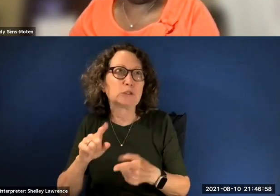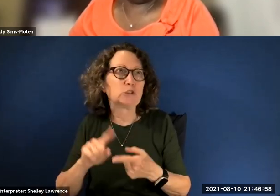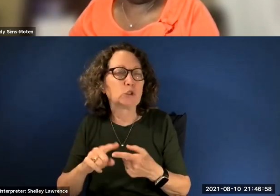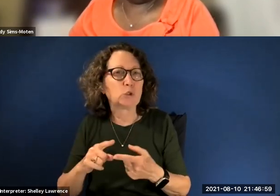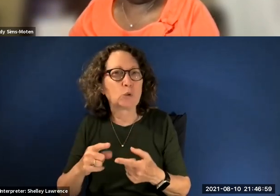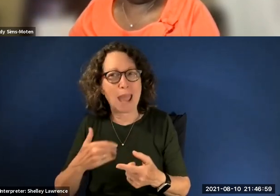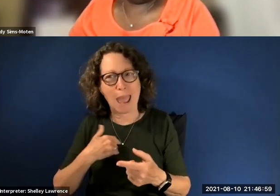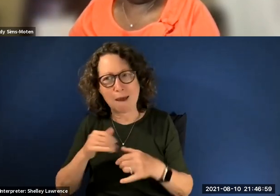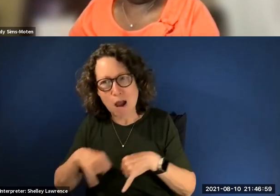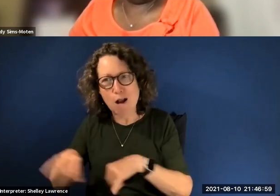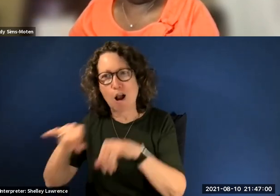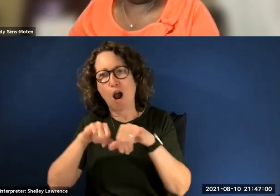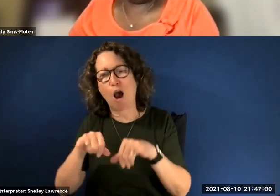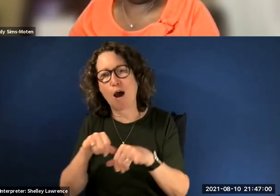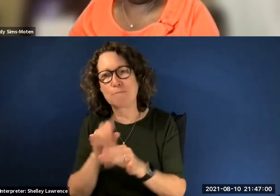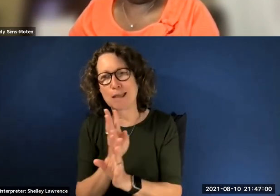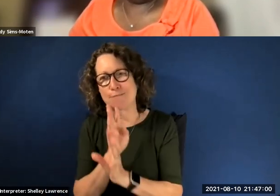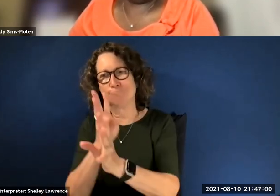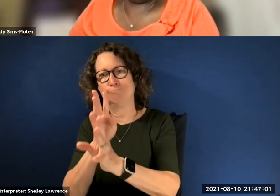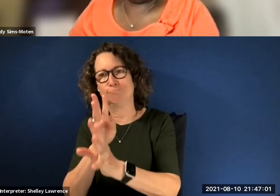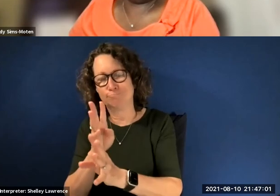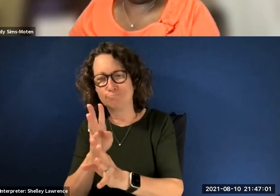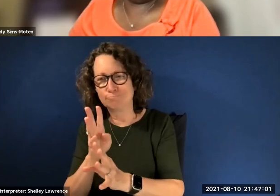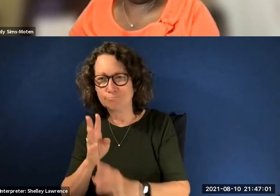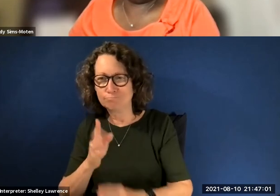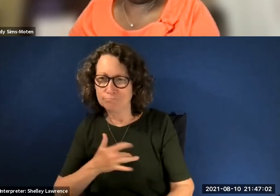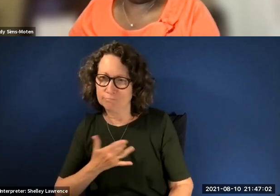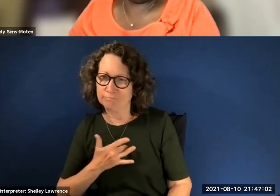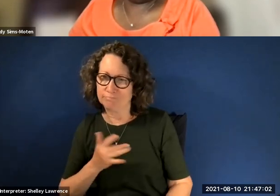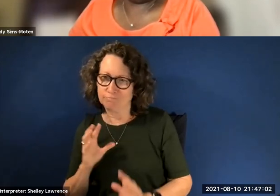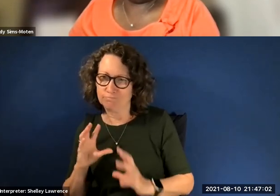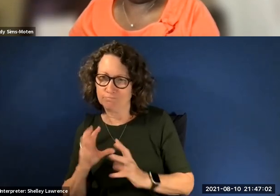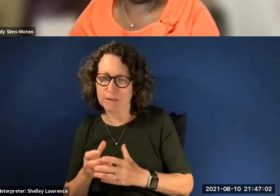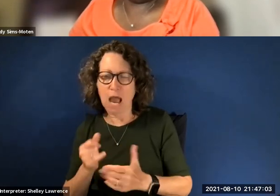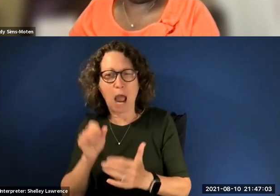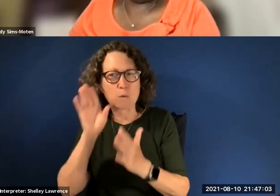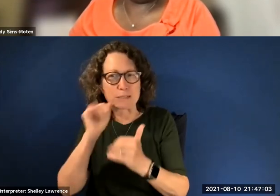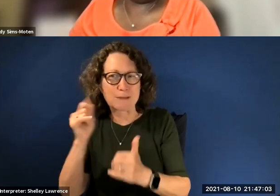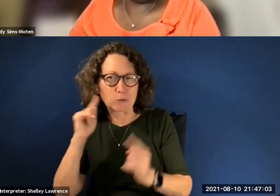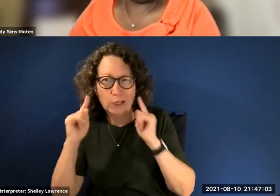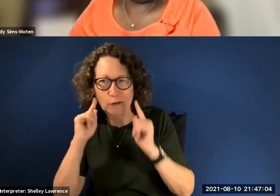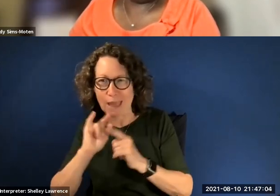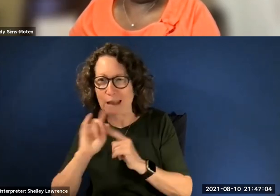have a common voice. So those are the types of things that I might expect to hear.